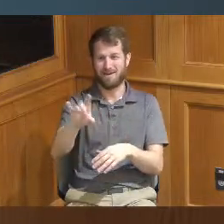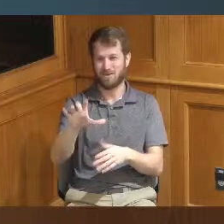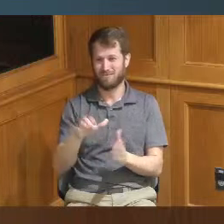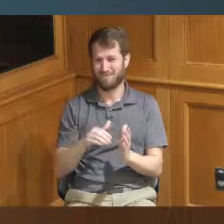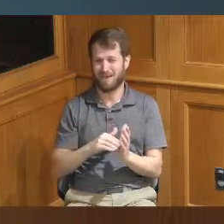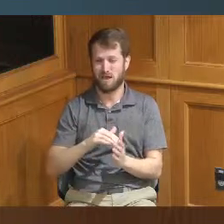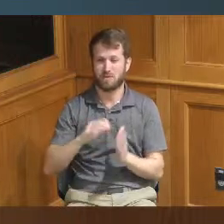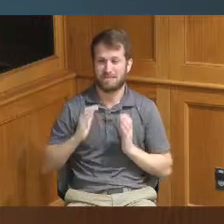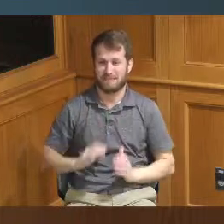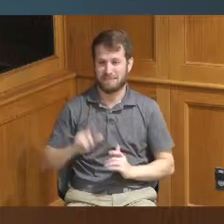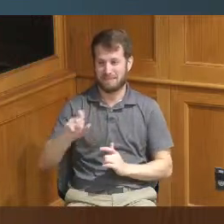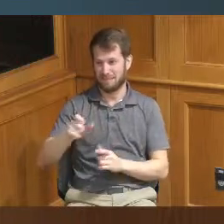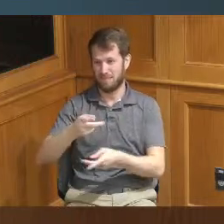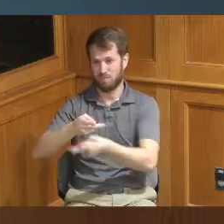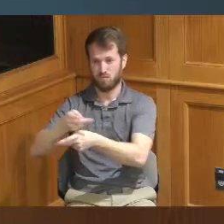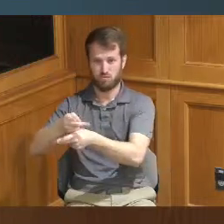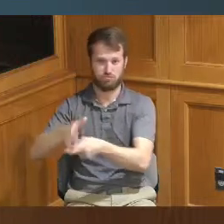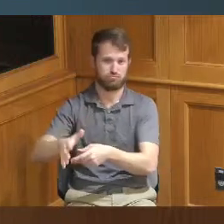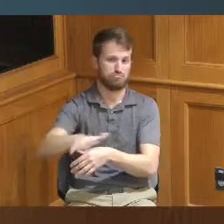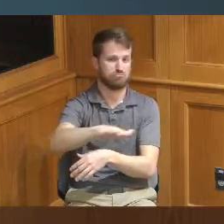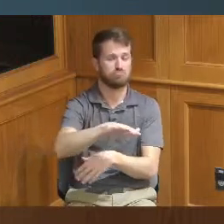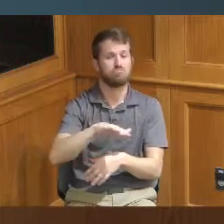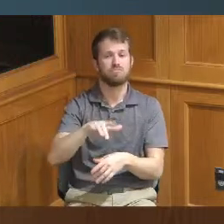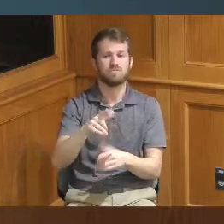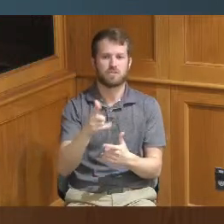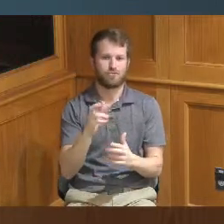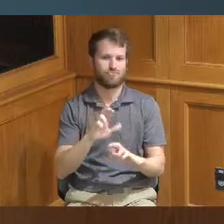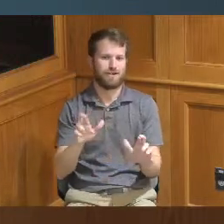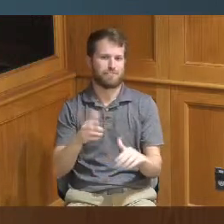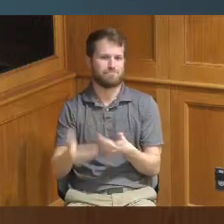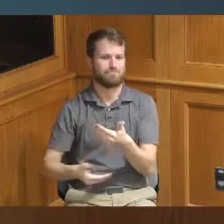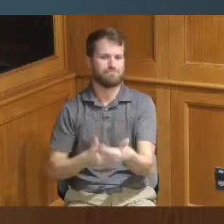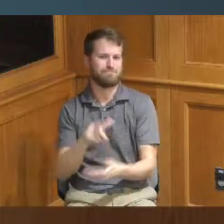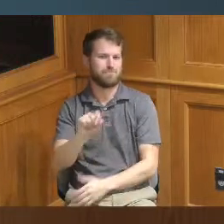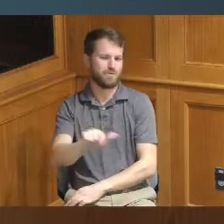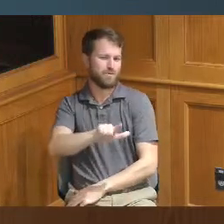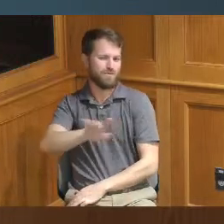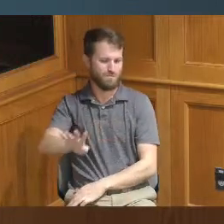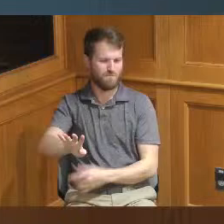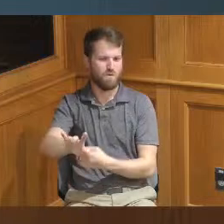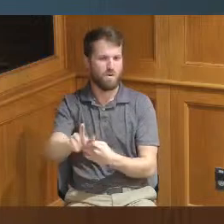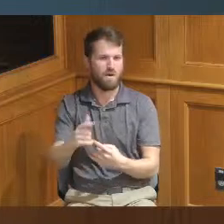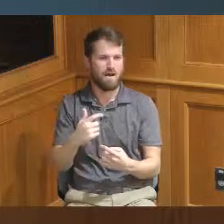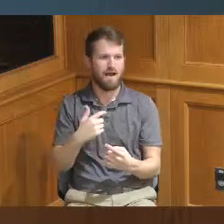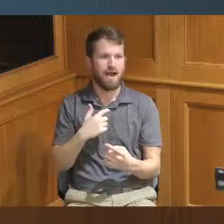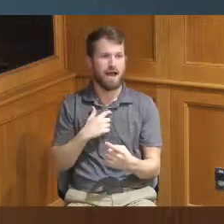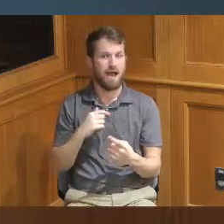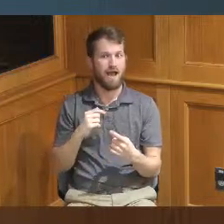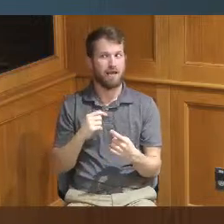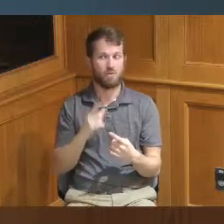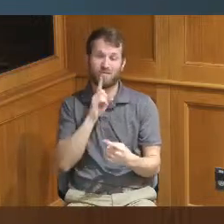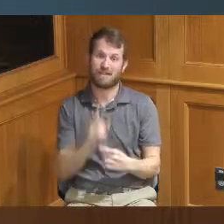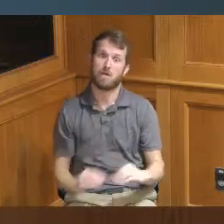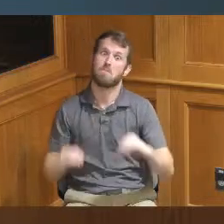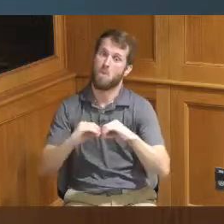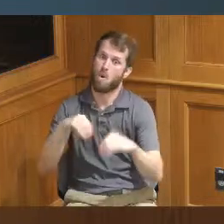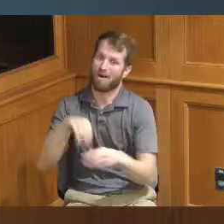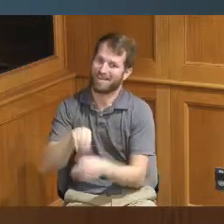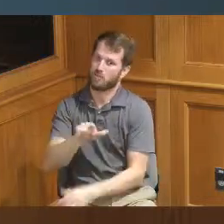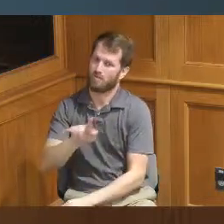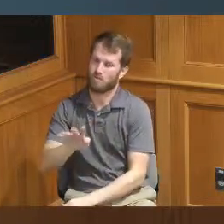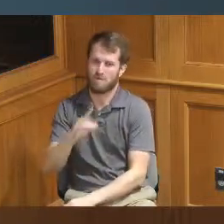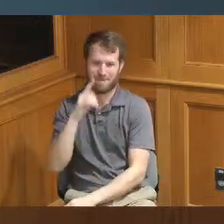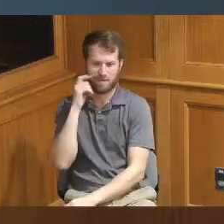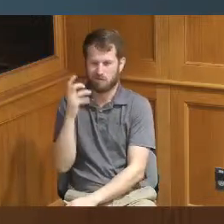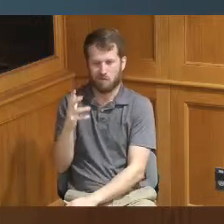that we've got to cover, and we're ready to get moving in 2024. I say more in 24 because we did a lot